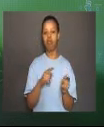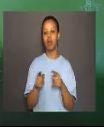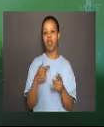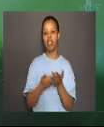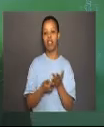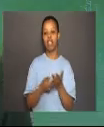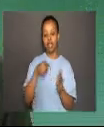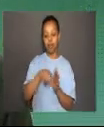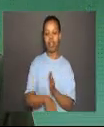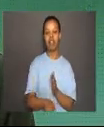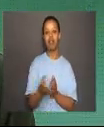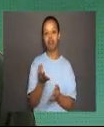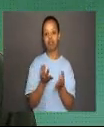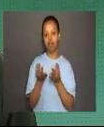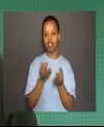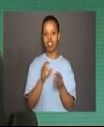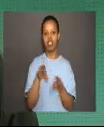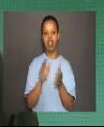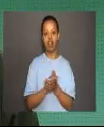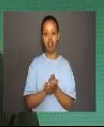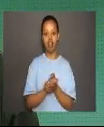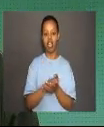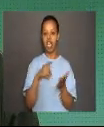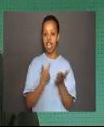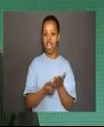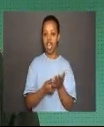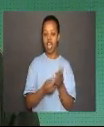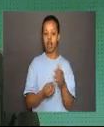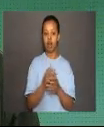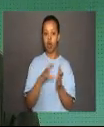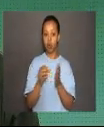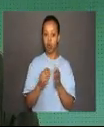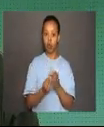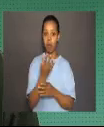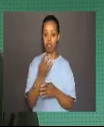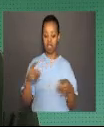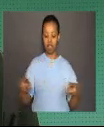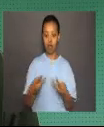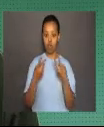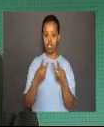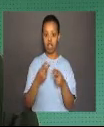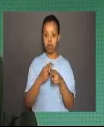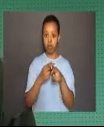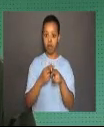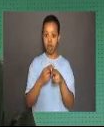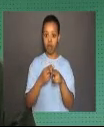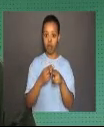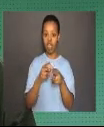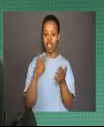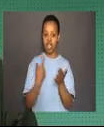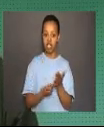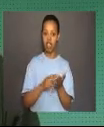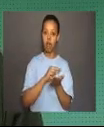detail. The replication fork is a structure that forms within